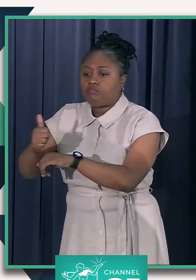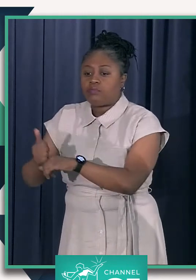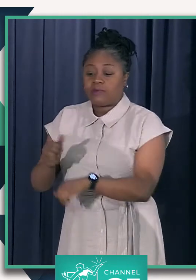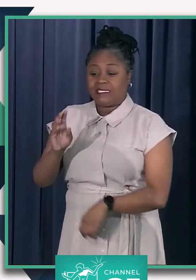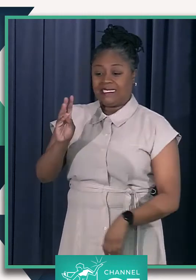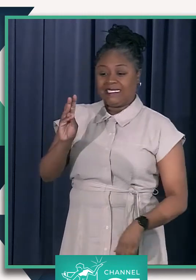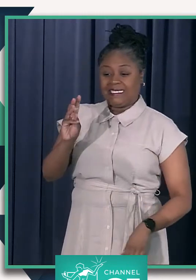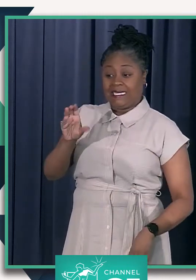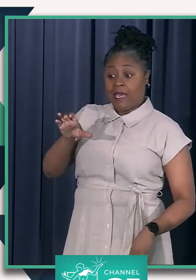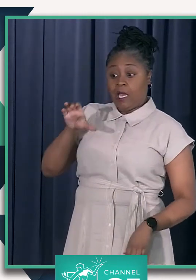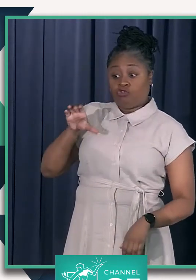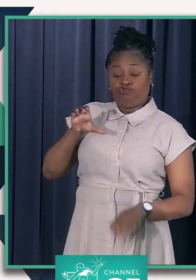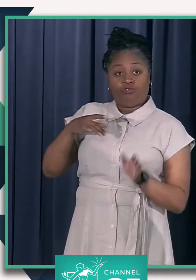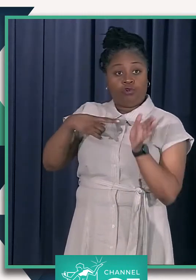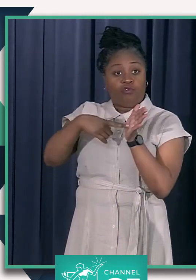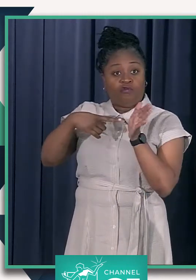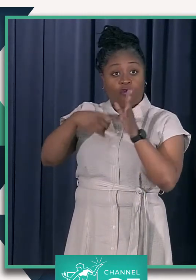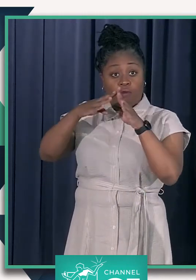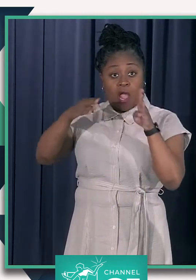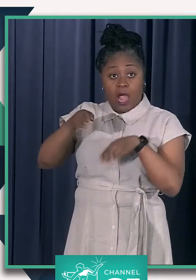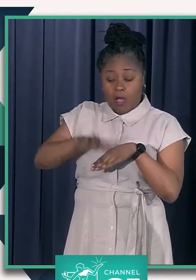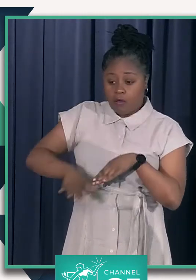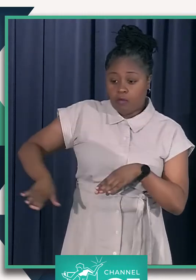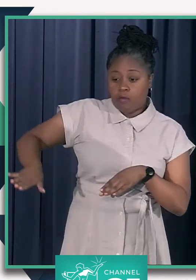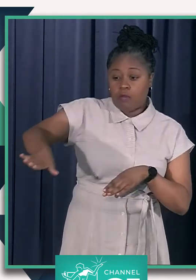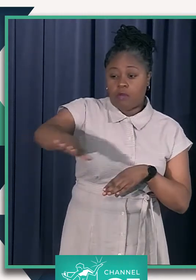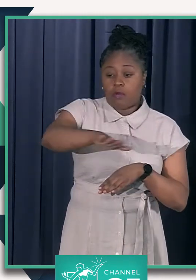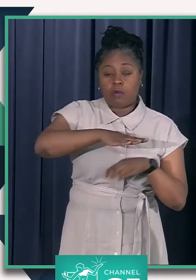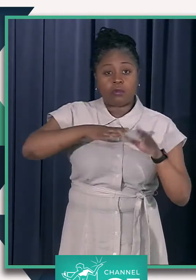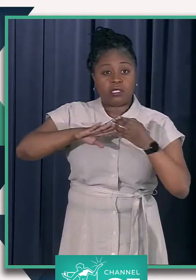city. Our investment has included